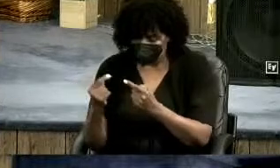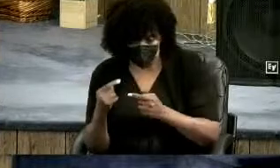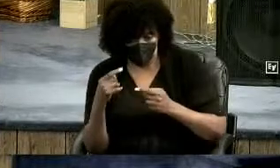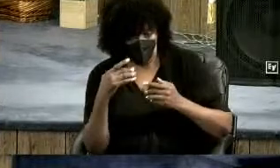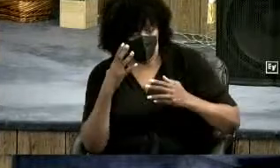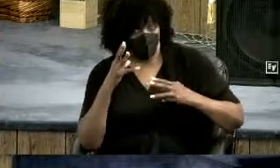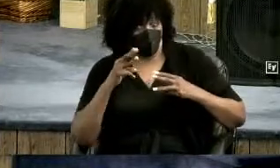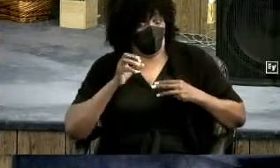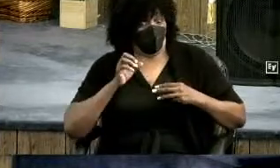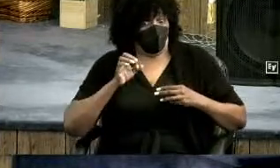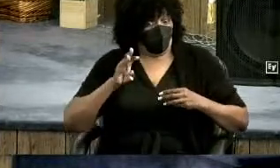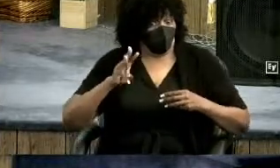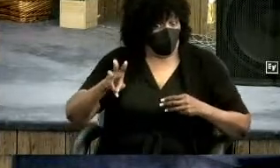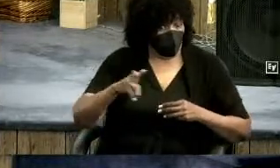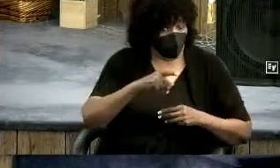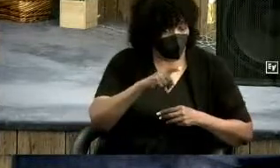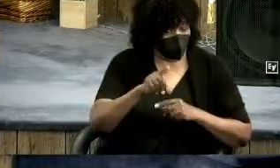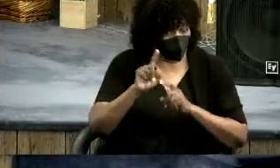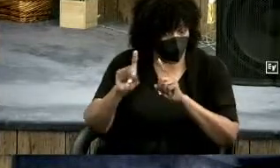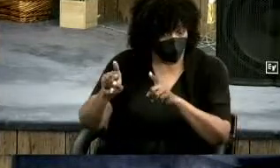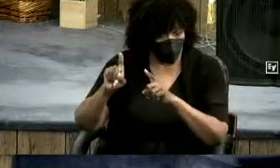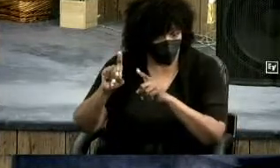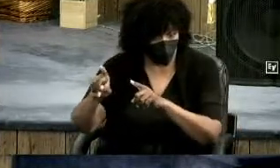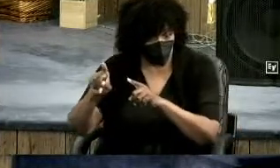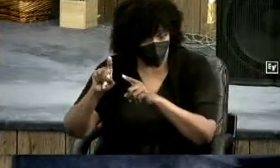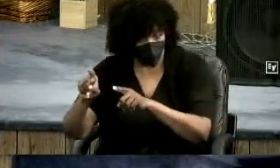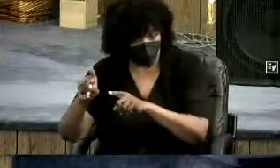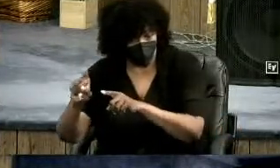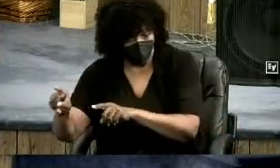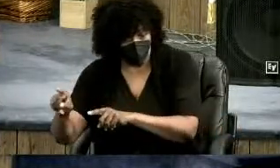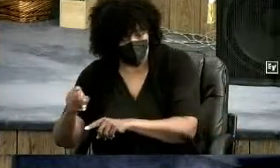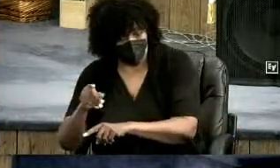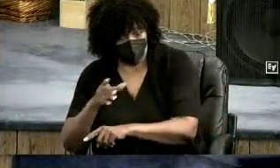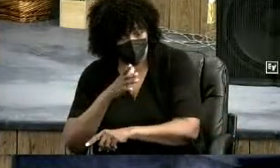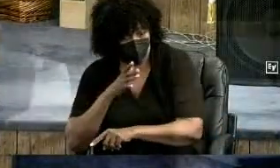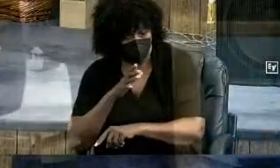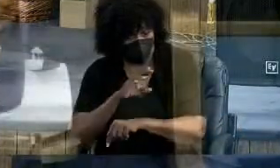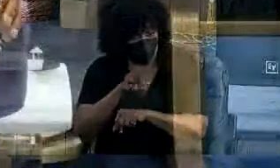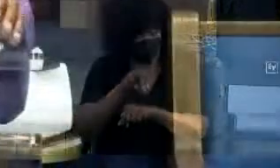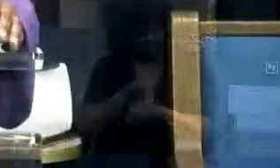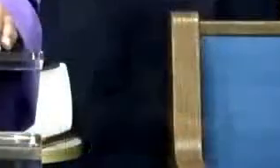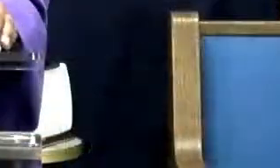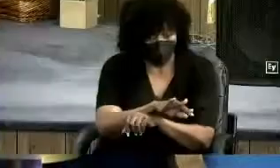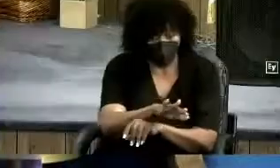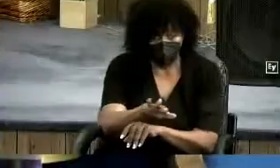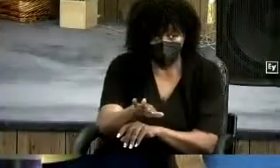like, "Wow, man, y'all been to the motherland? Tell me about it." And here's what they said.